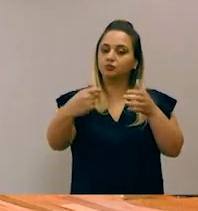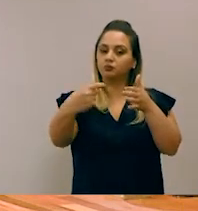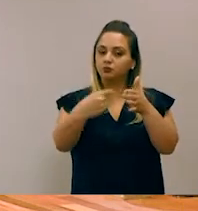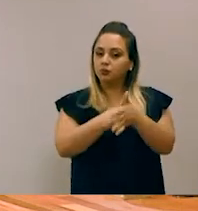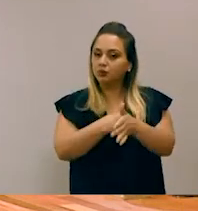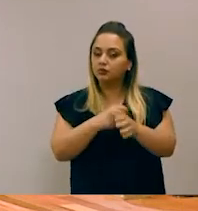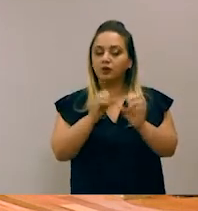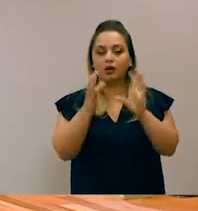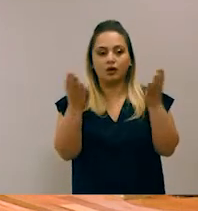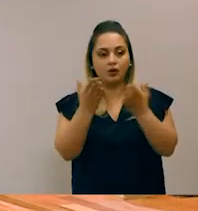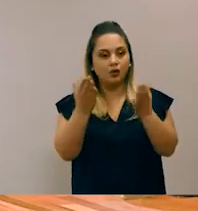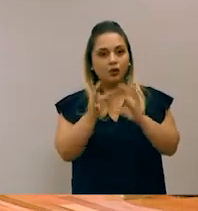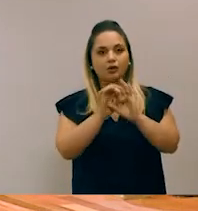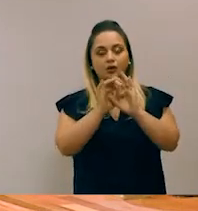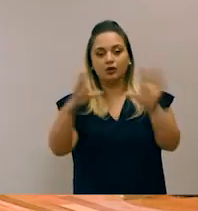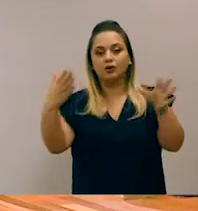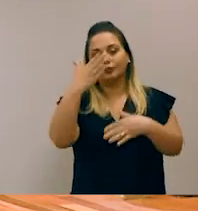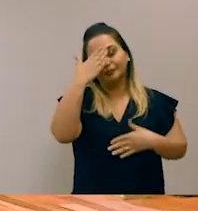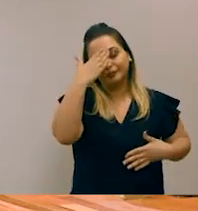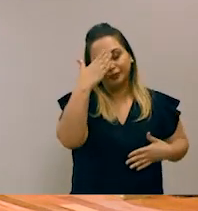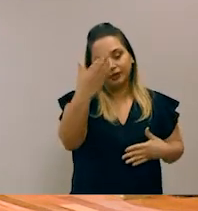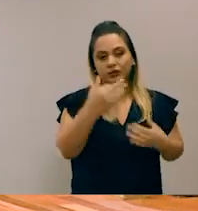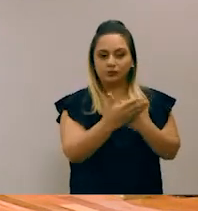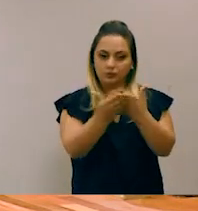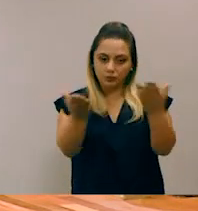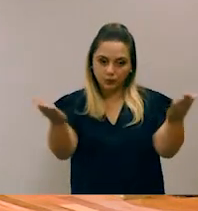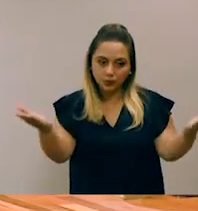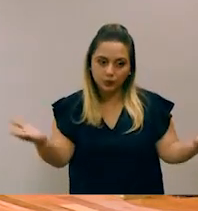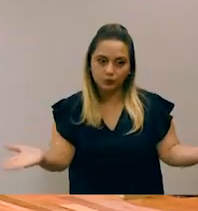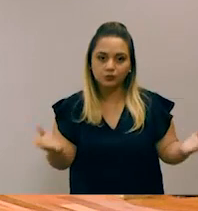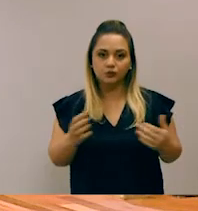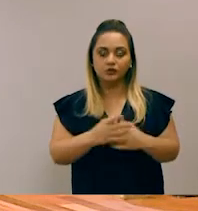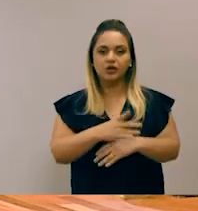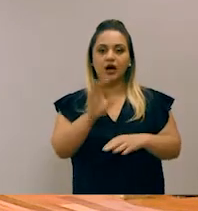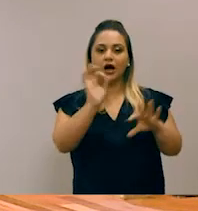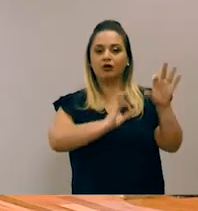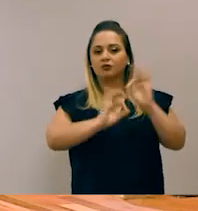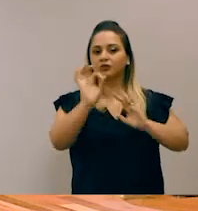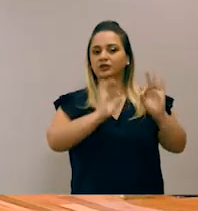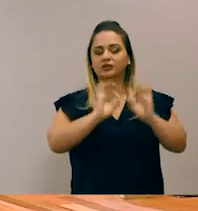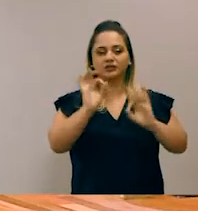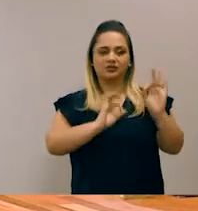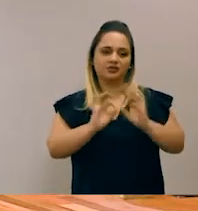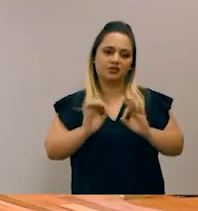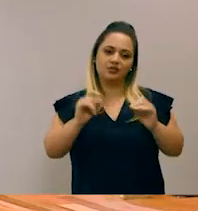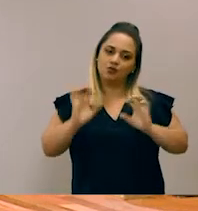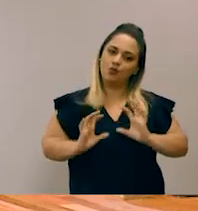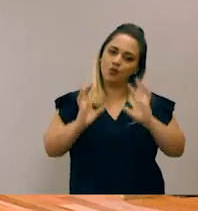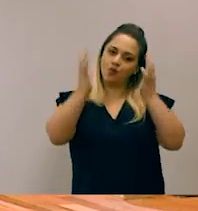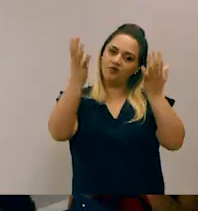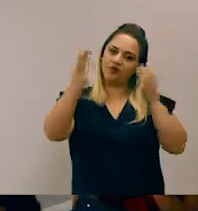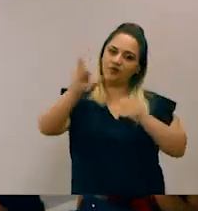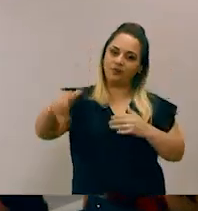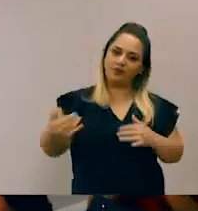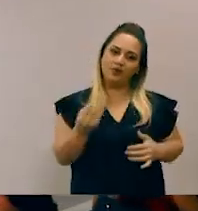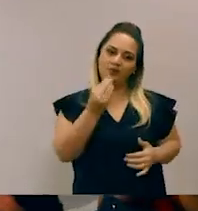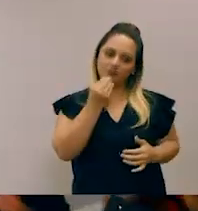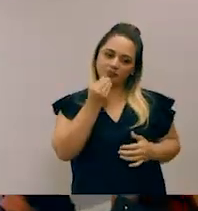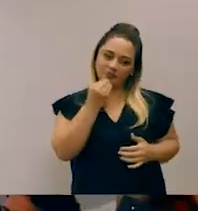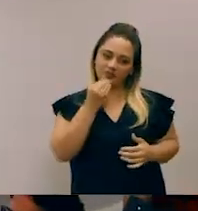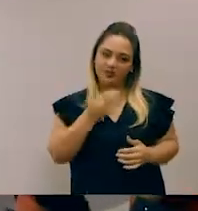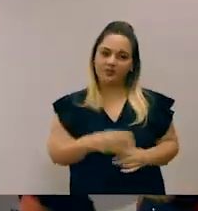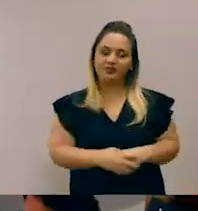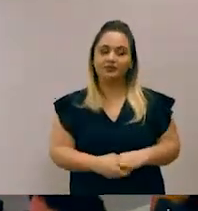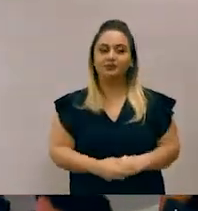totally open to your questions and doubts that you may have. Thank you very much. And thank you to the organizers of the event for